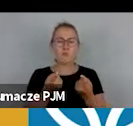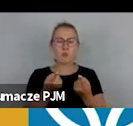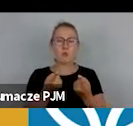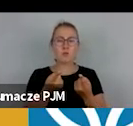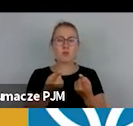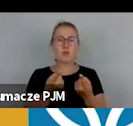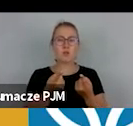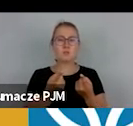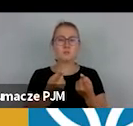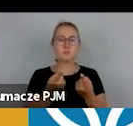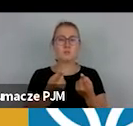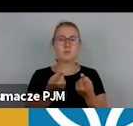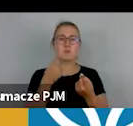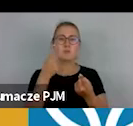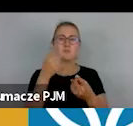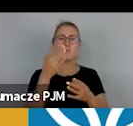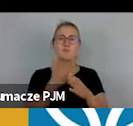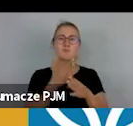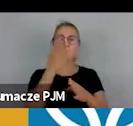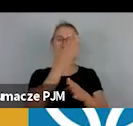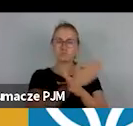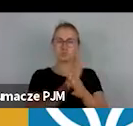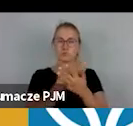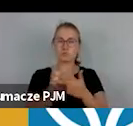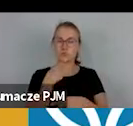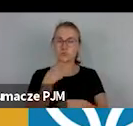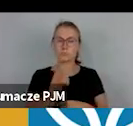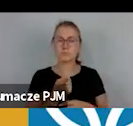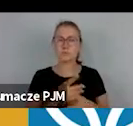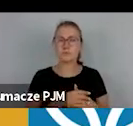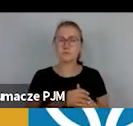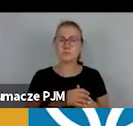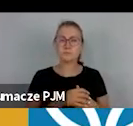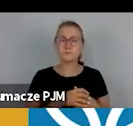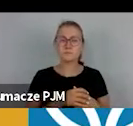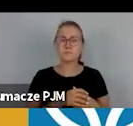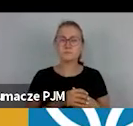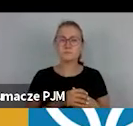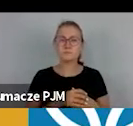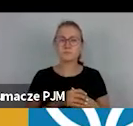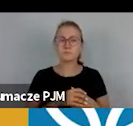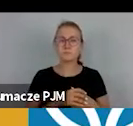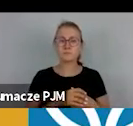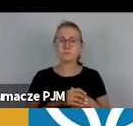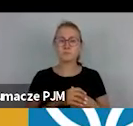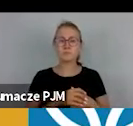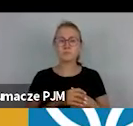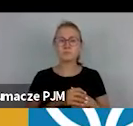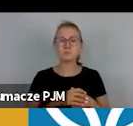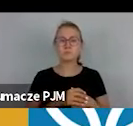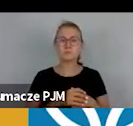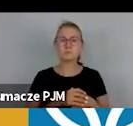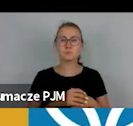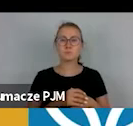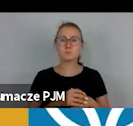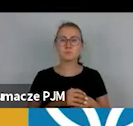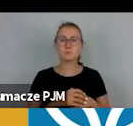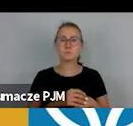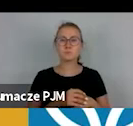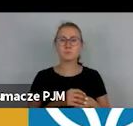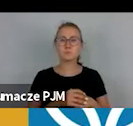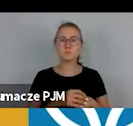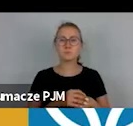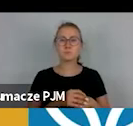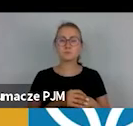think about the sometimes unspoken and unacknowledged costs to men of patriarchal